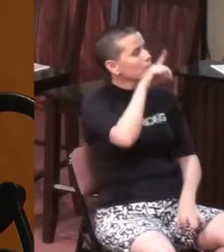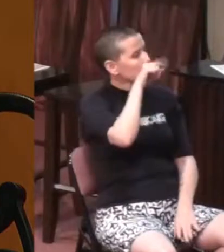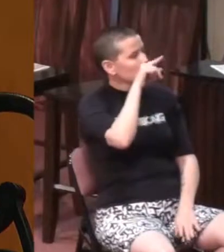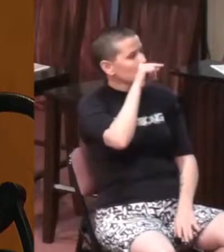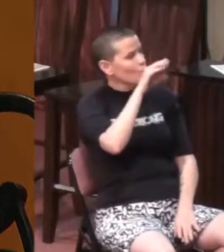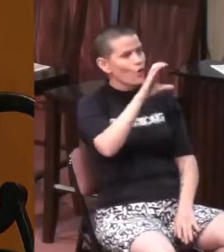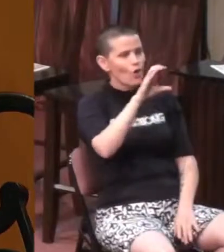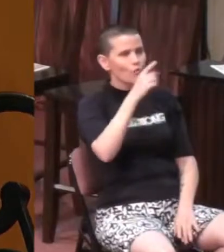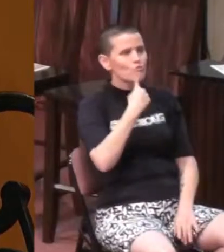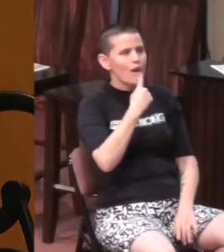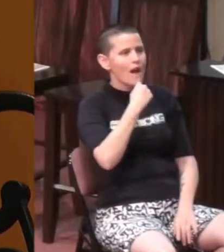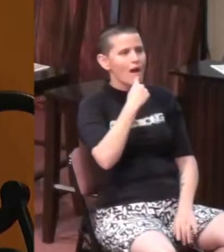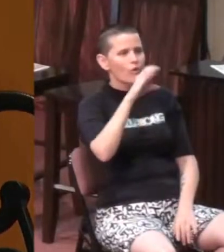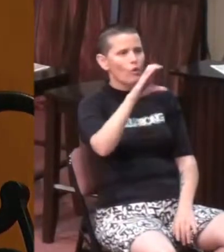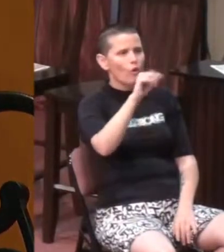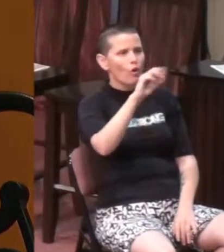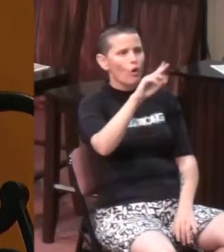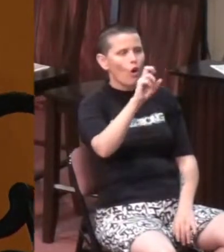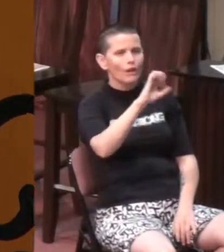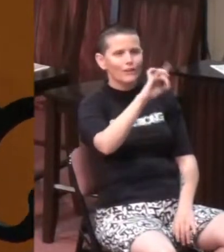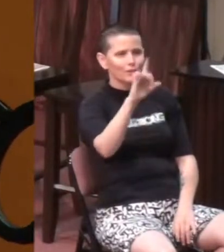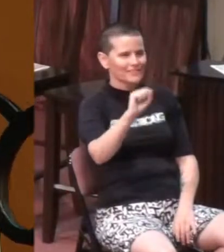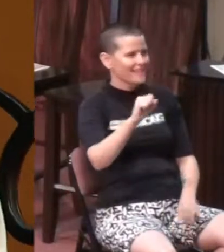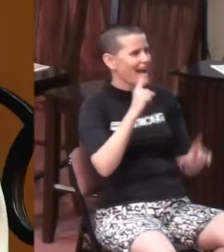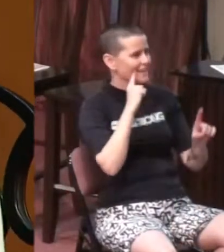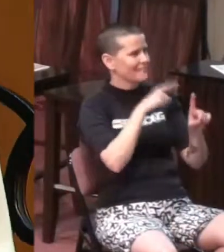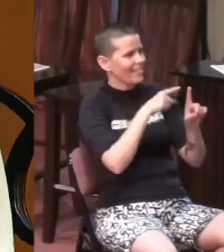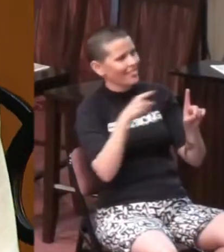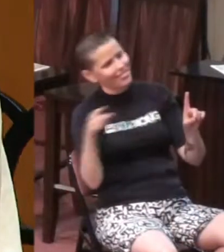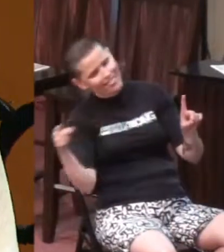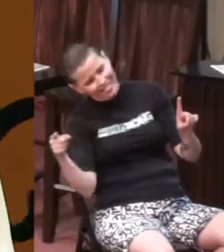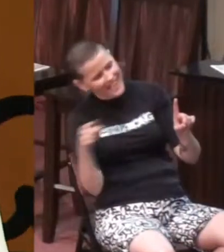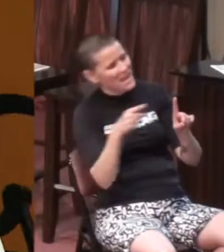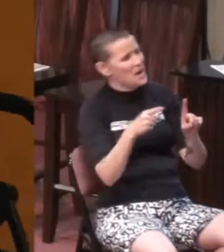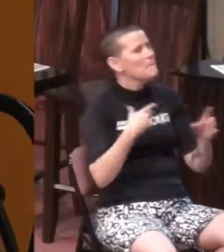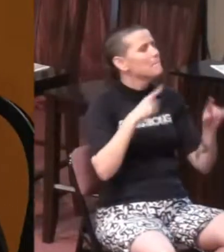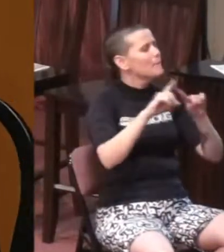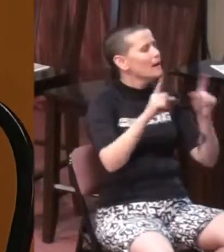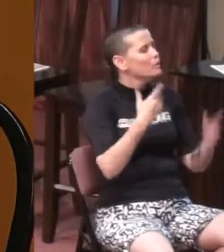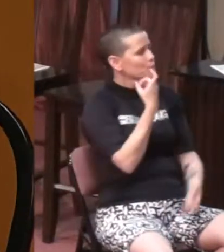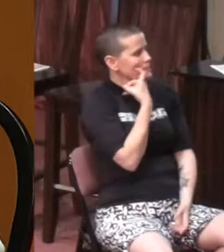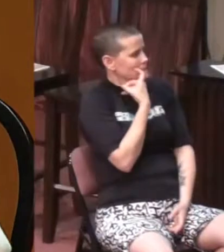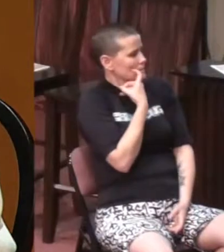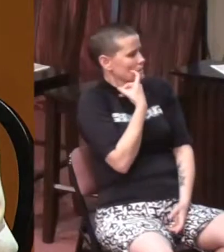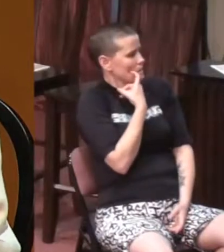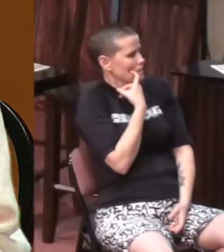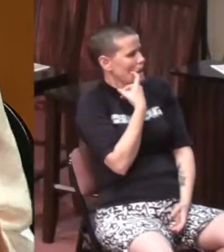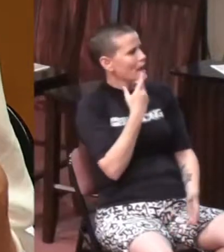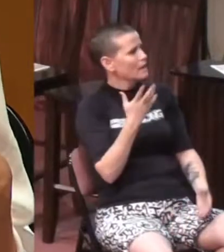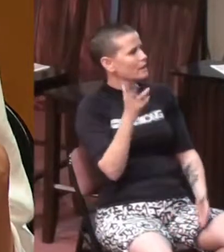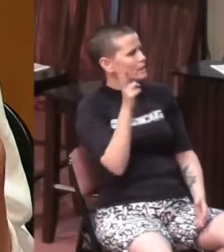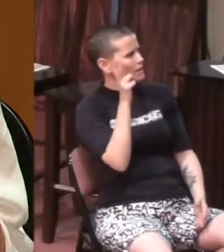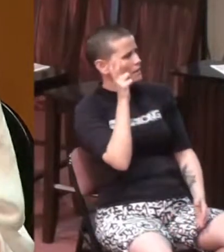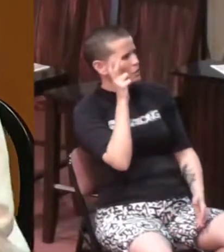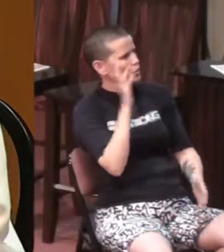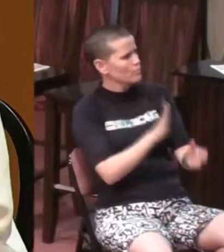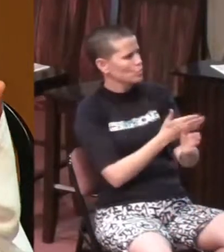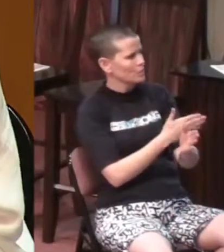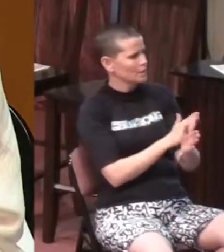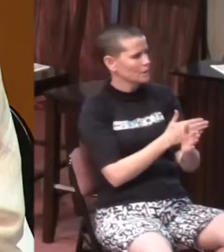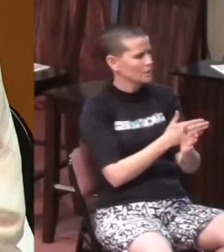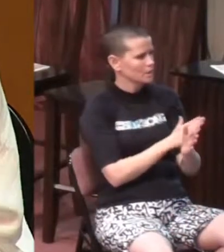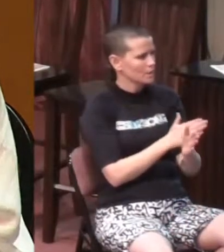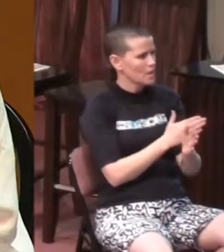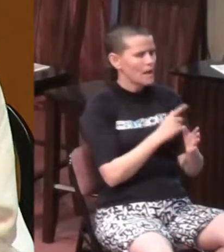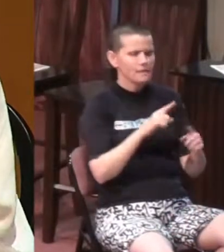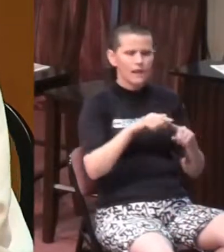way. White feathers another. But I digress. The one thing that happened to me most recently is I hear music when I'm waking up, and always